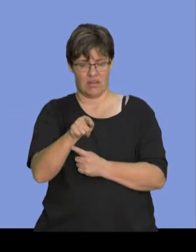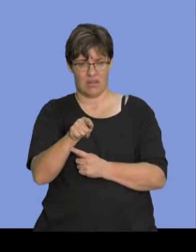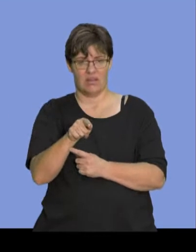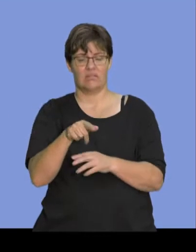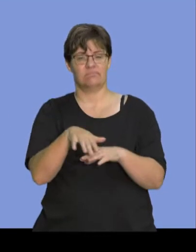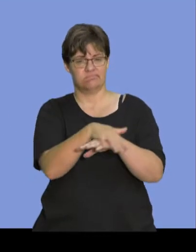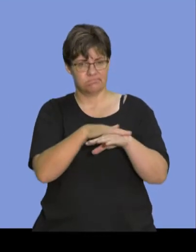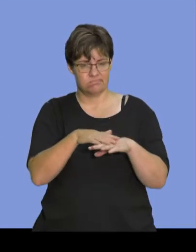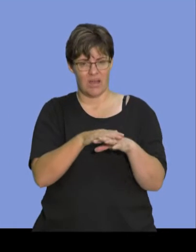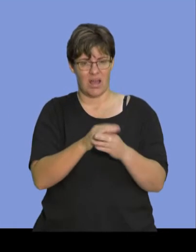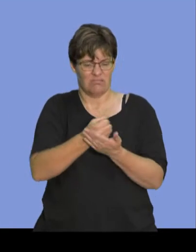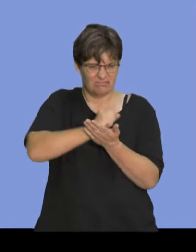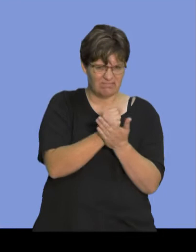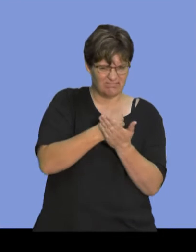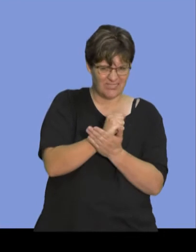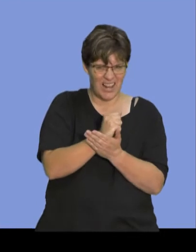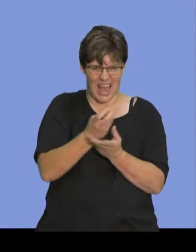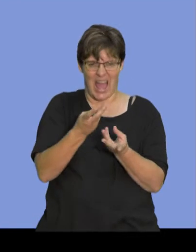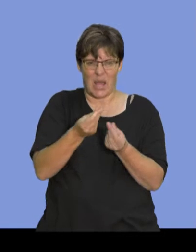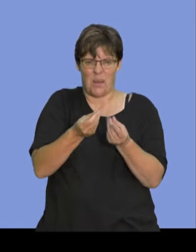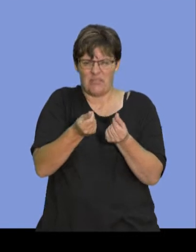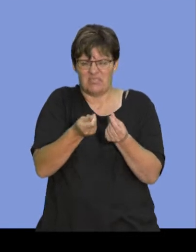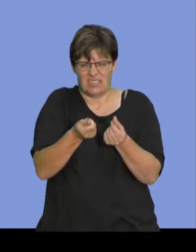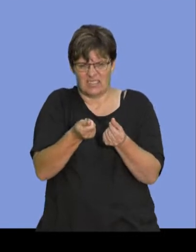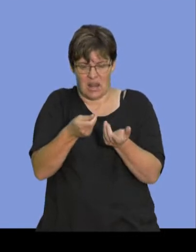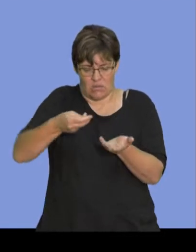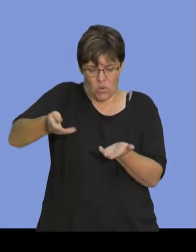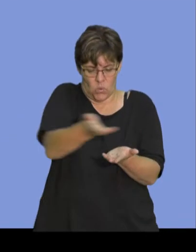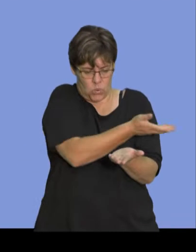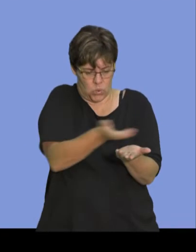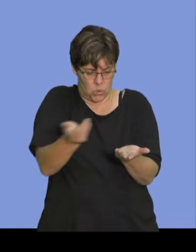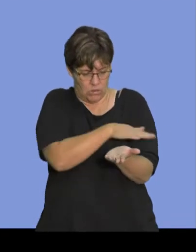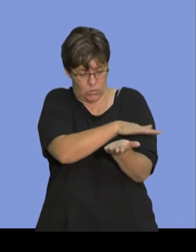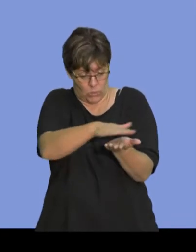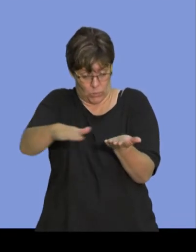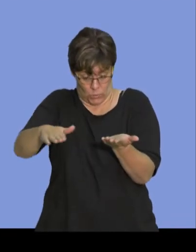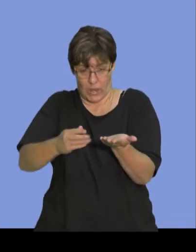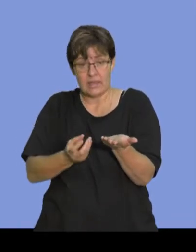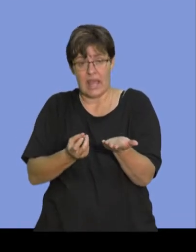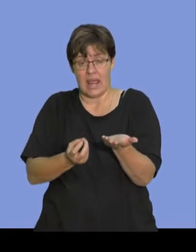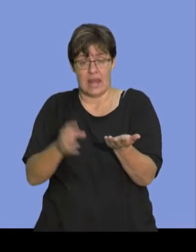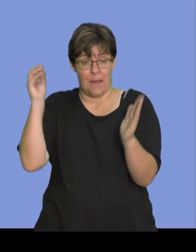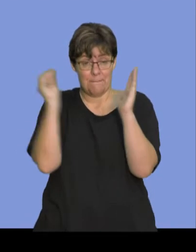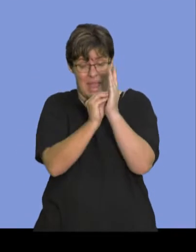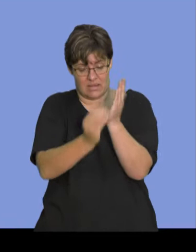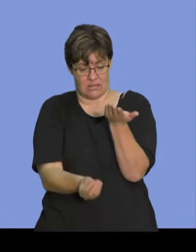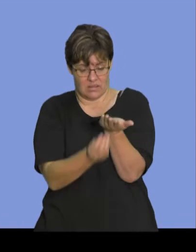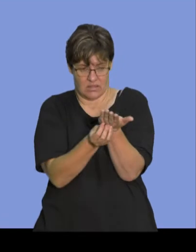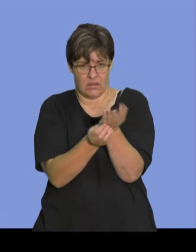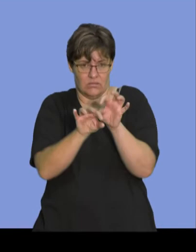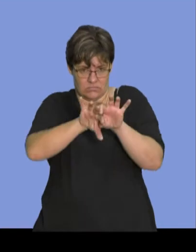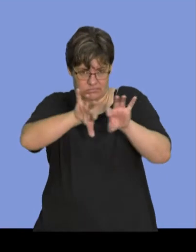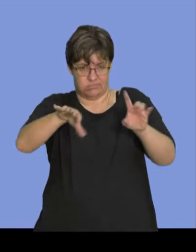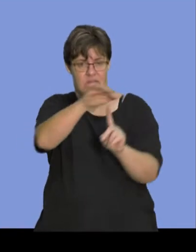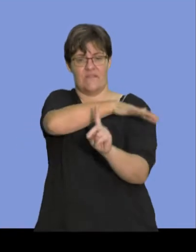is ion metal that has been ground into fine powder. So it will show the direction of the field around, as we have shown